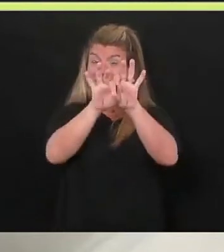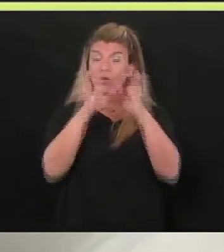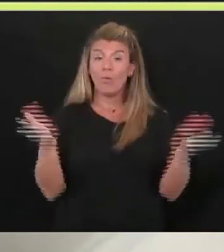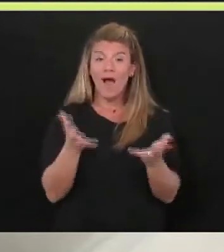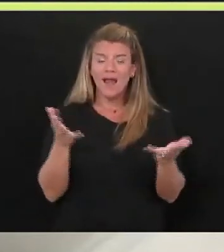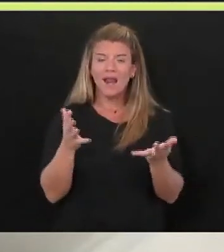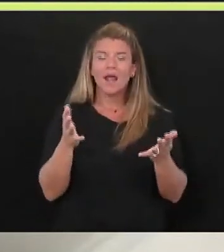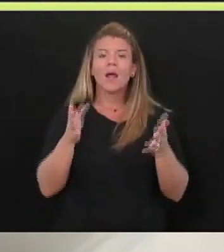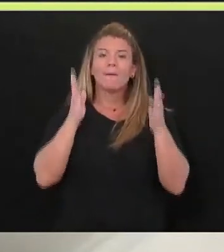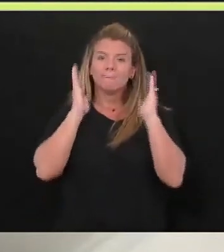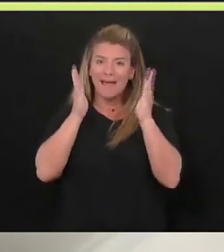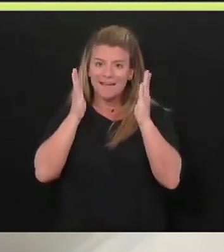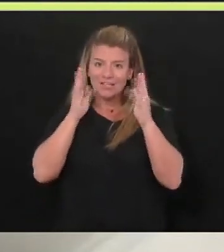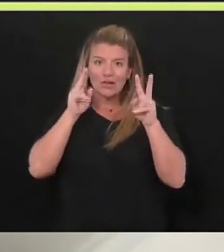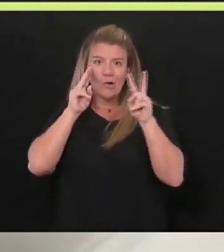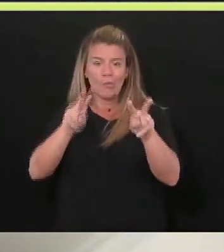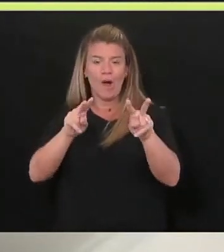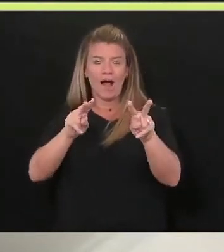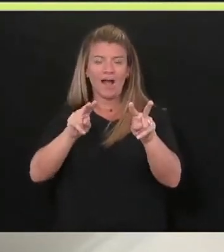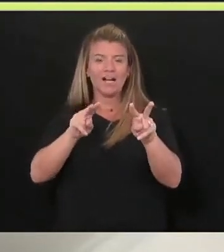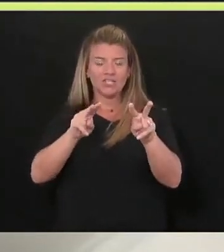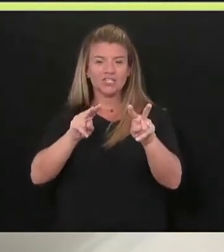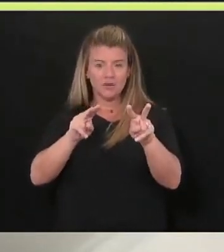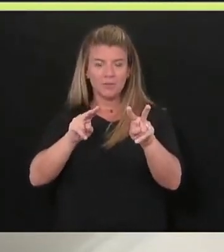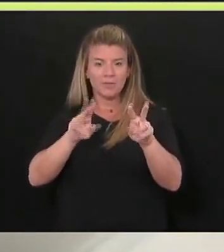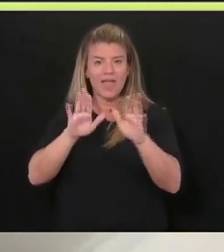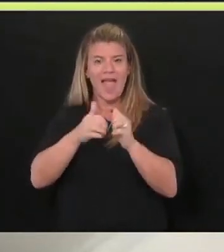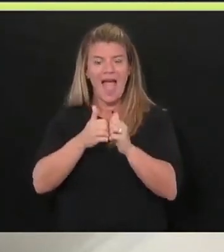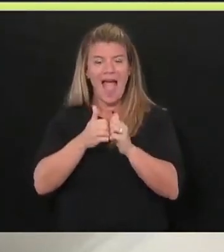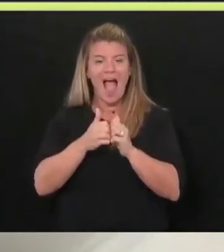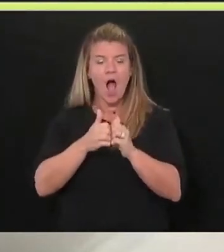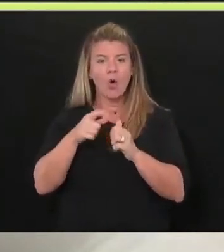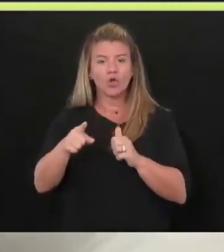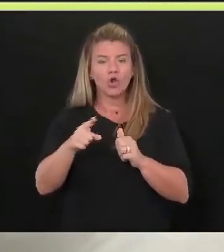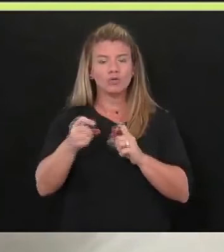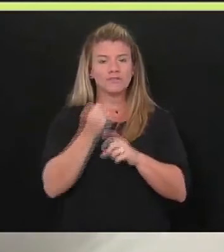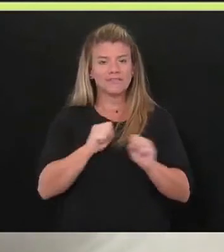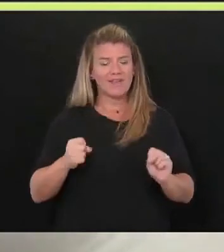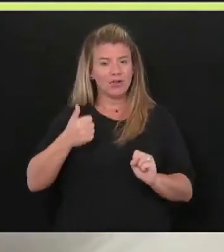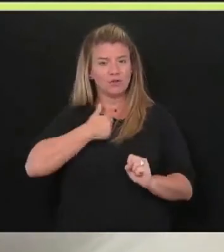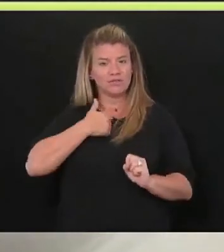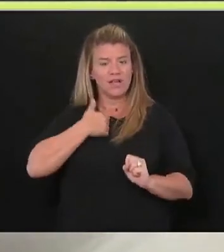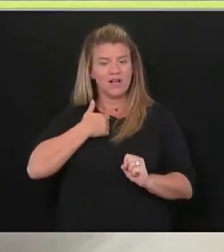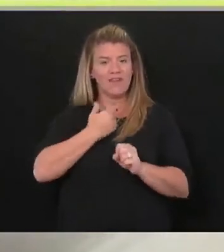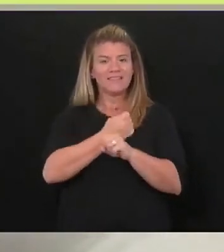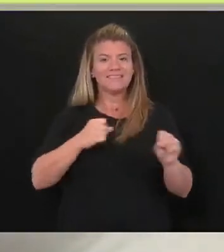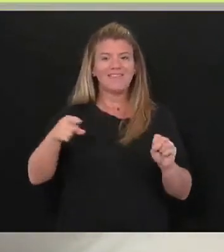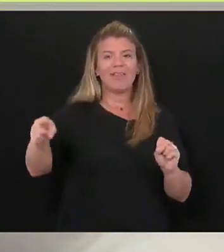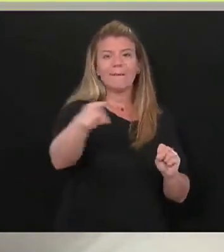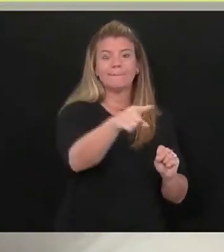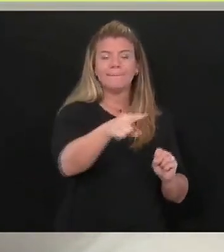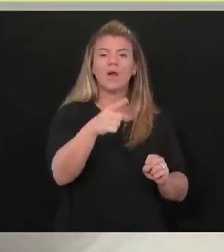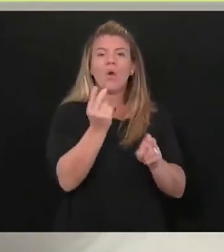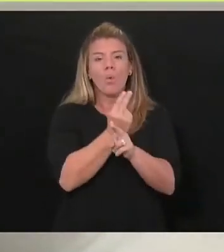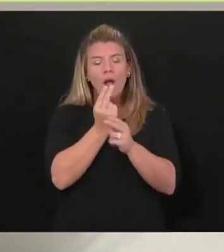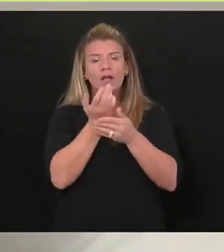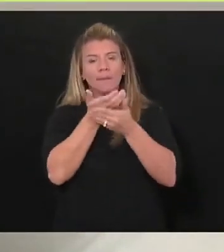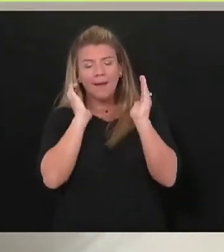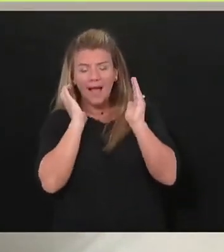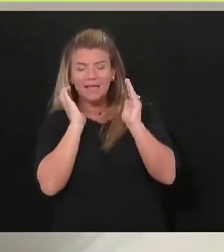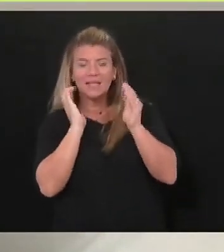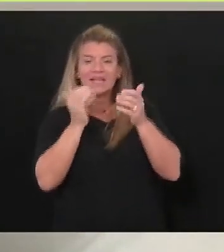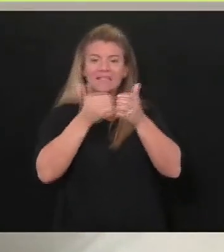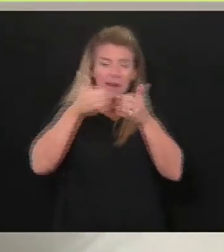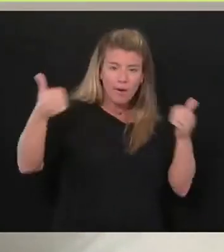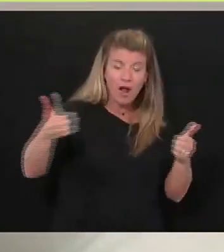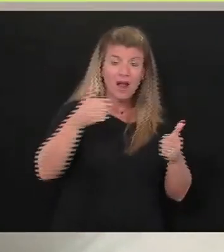attention to how you are thinking of others and thinking of yourself. Wear your masks, stay distance, both. Both are